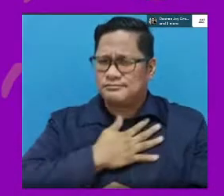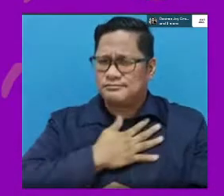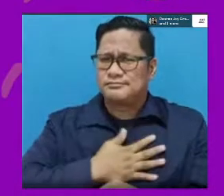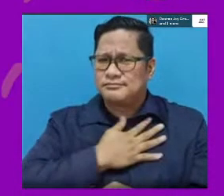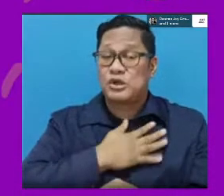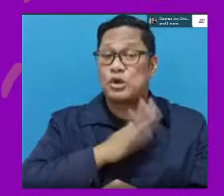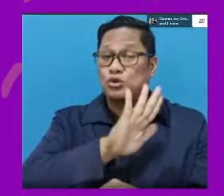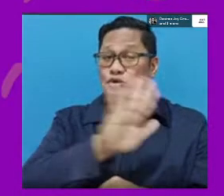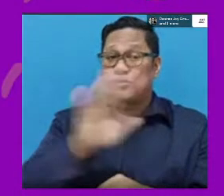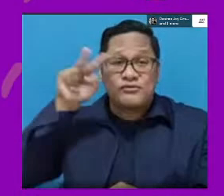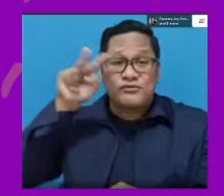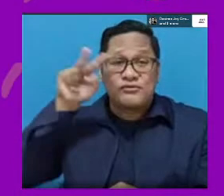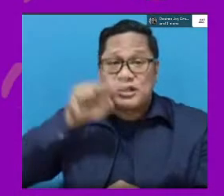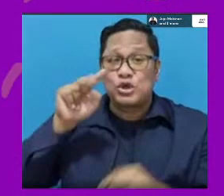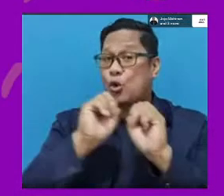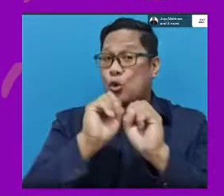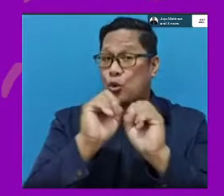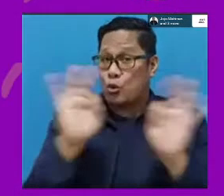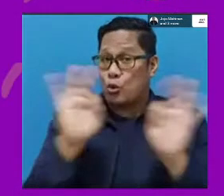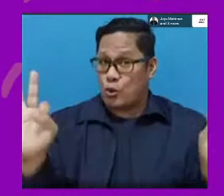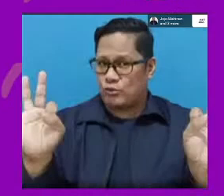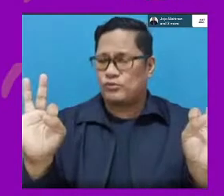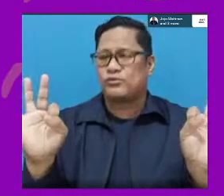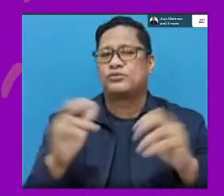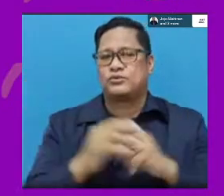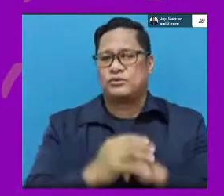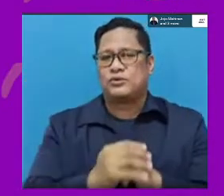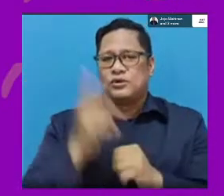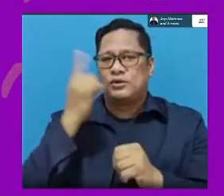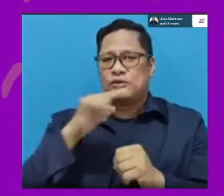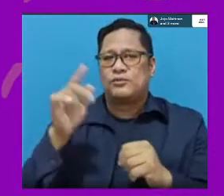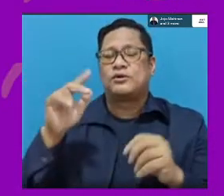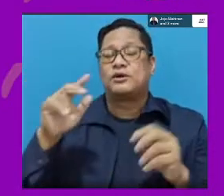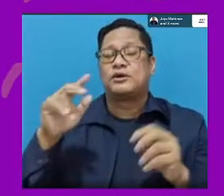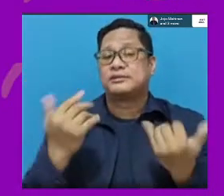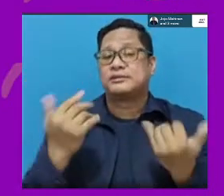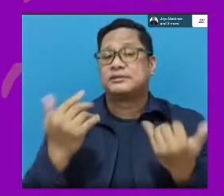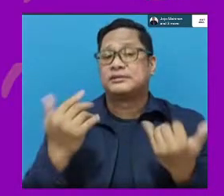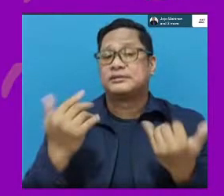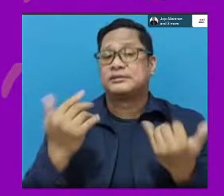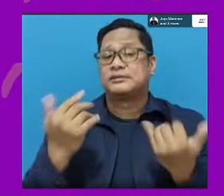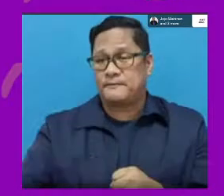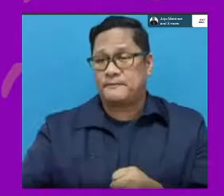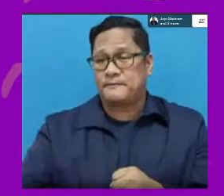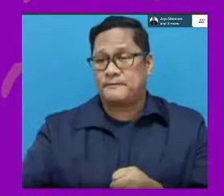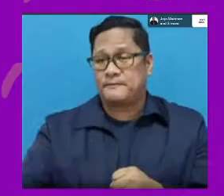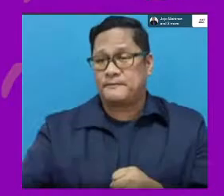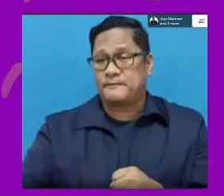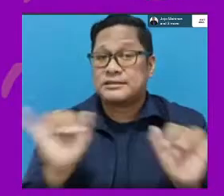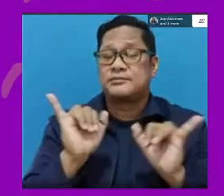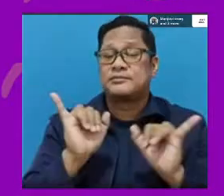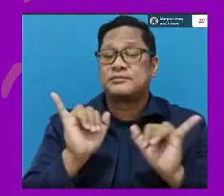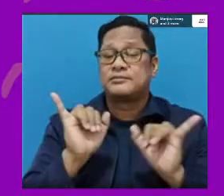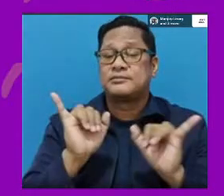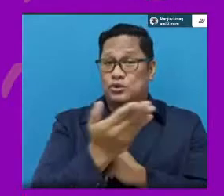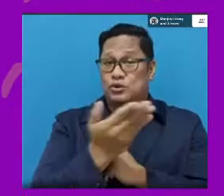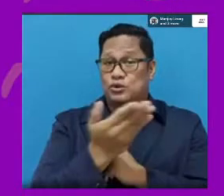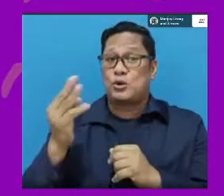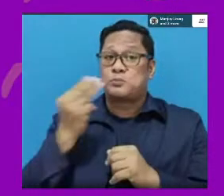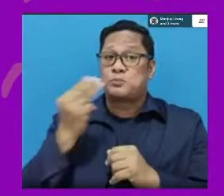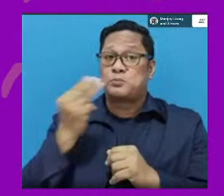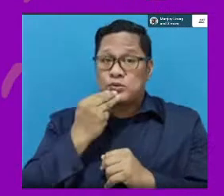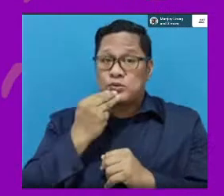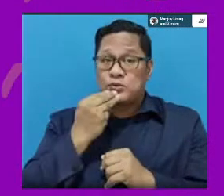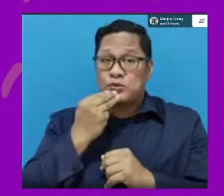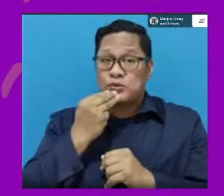video is off for the duration of the panels today. Please also make sure that you're on mute so as not to